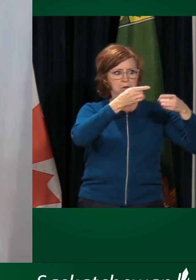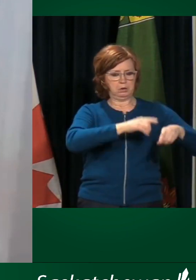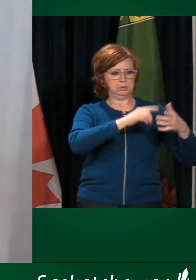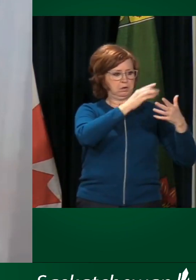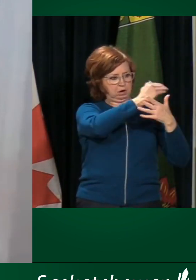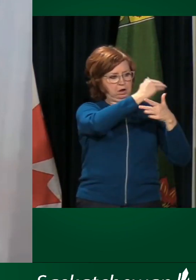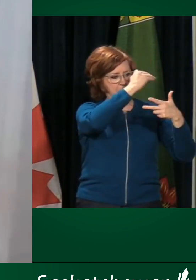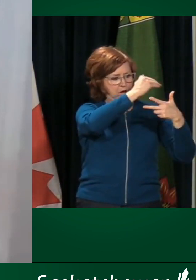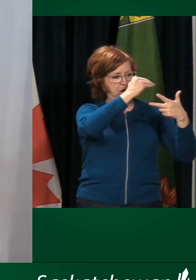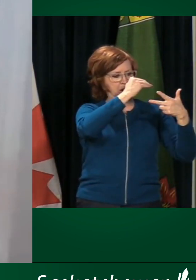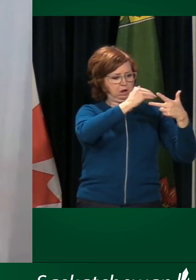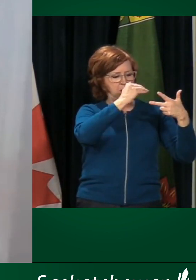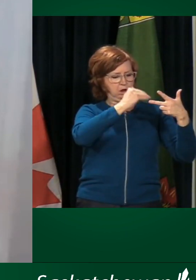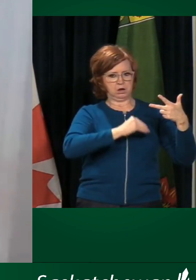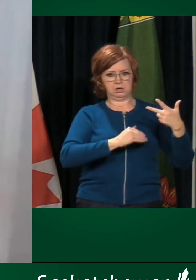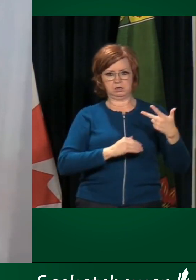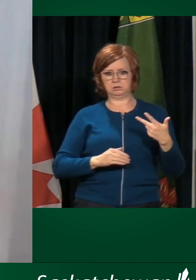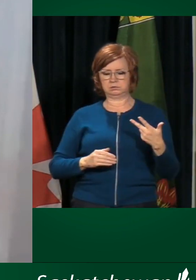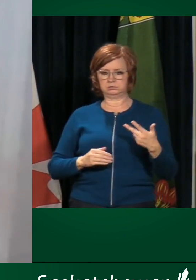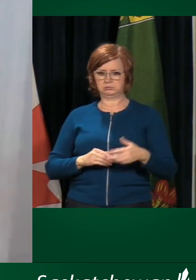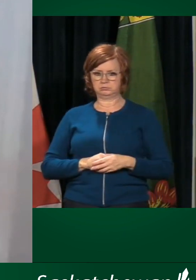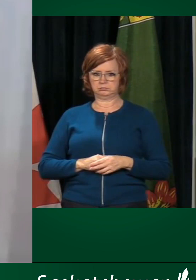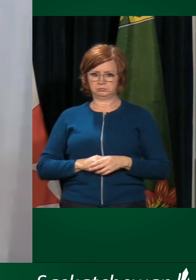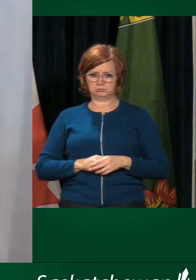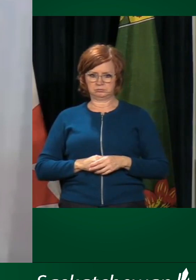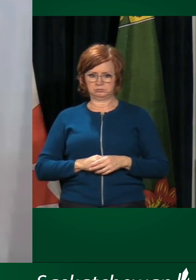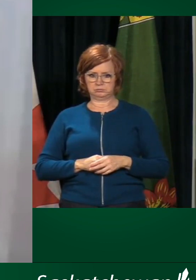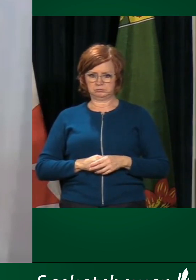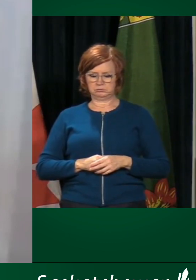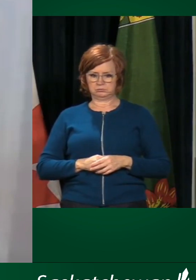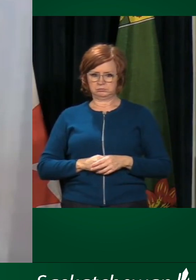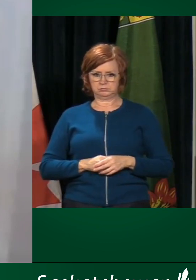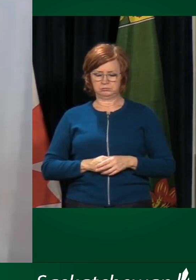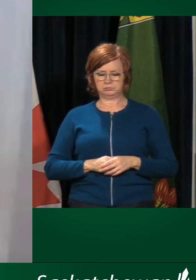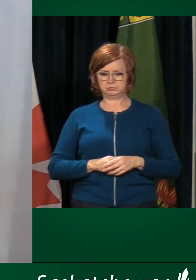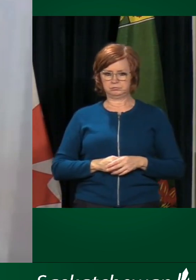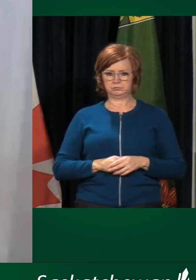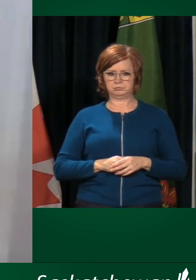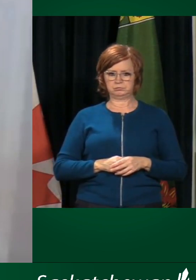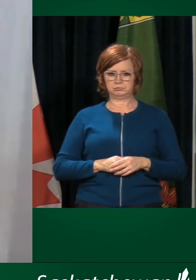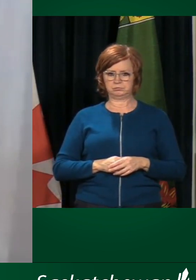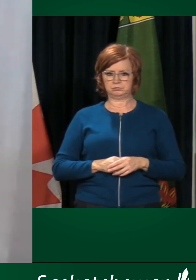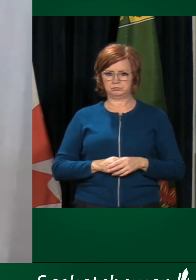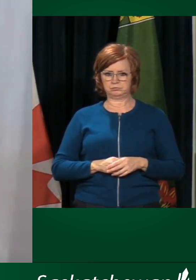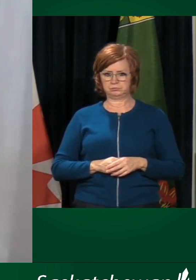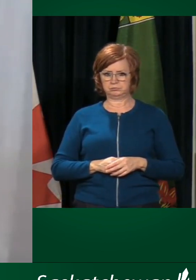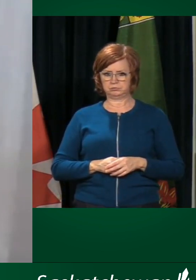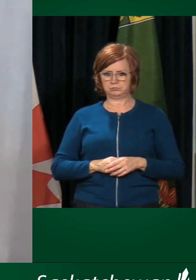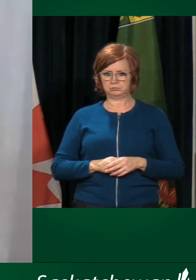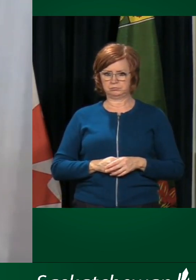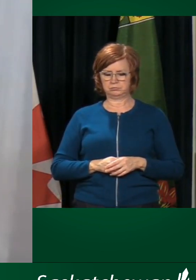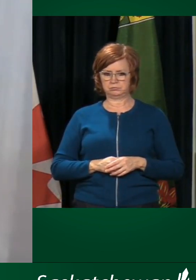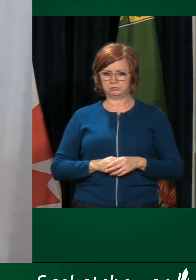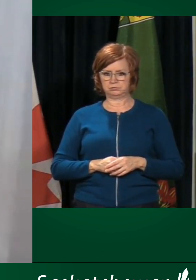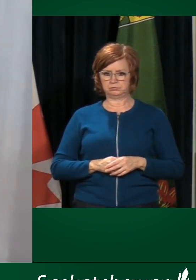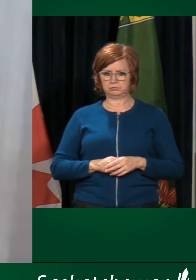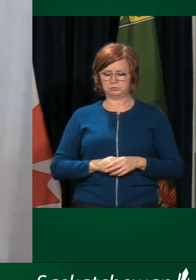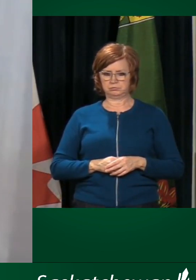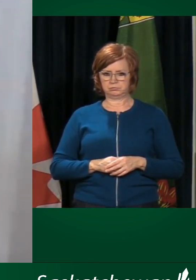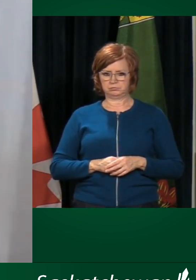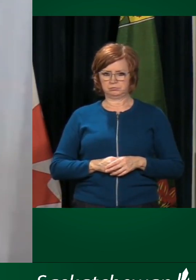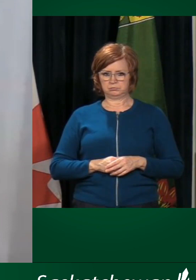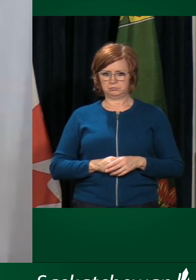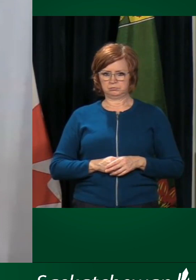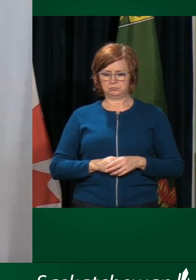how the virus acts, and then in a fully susceptible environment. And so then we can add